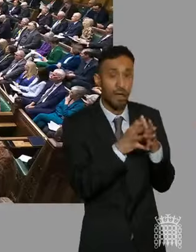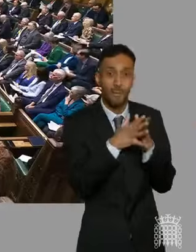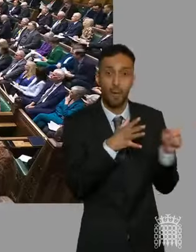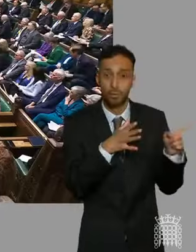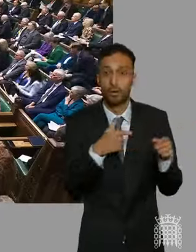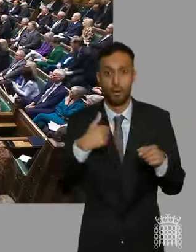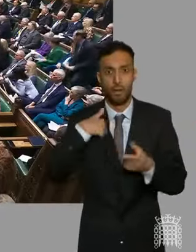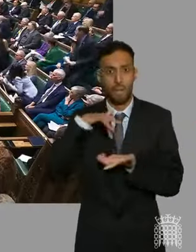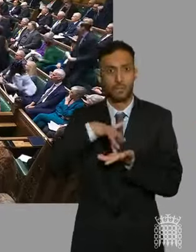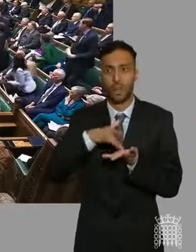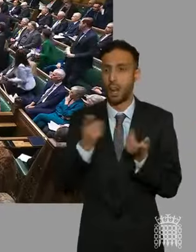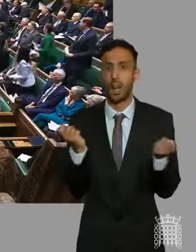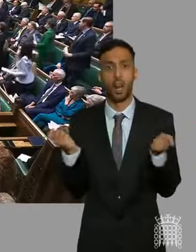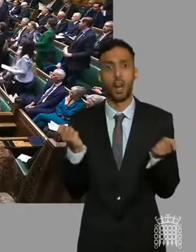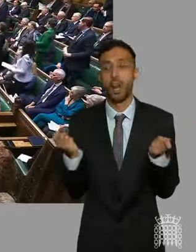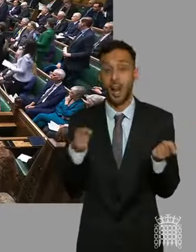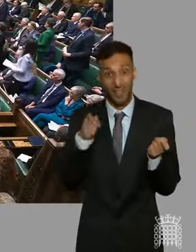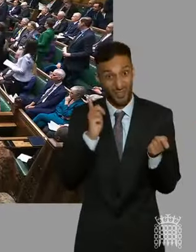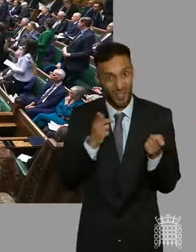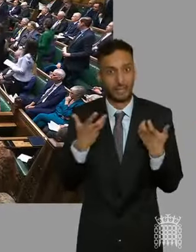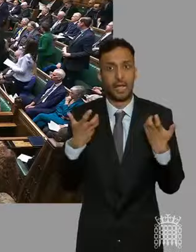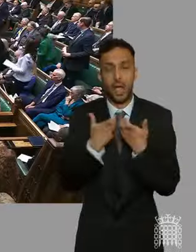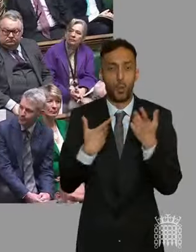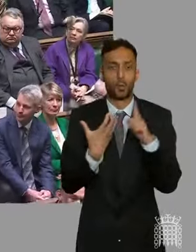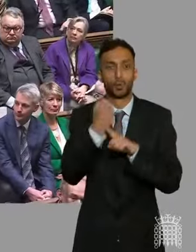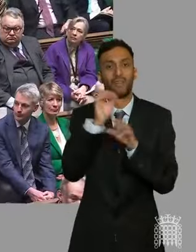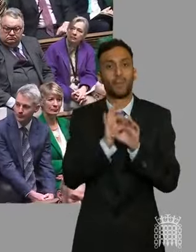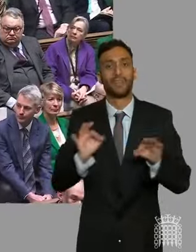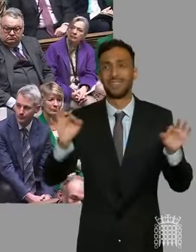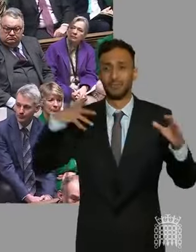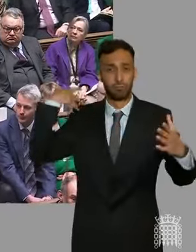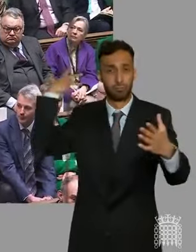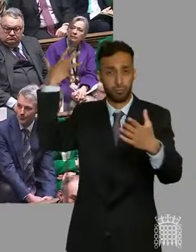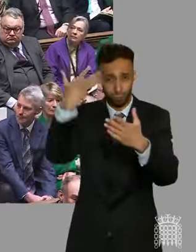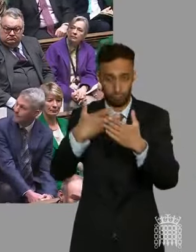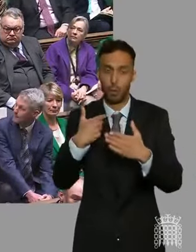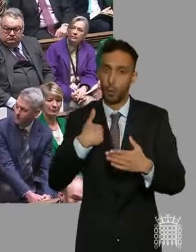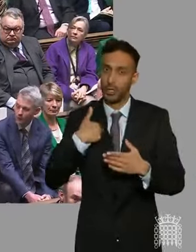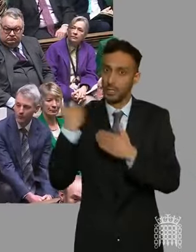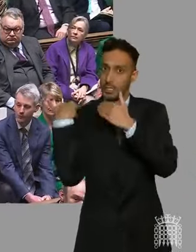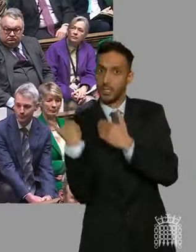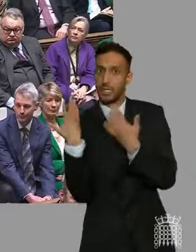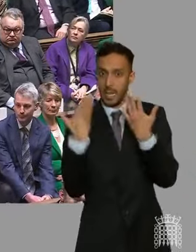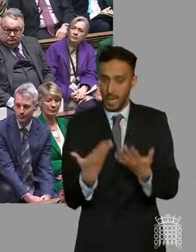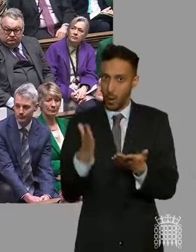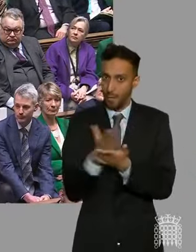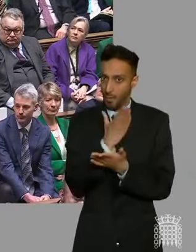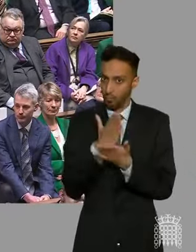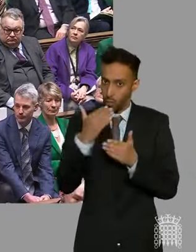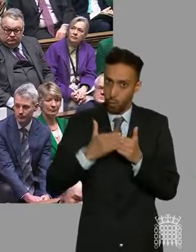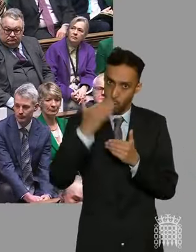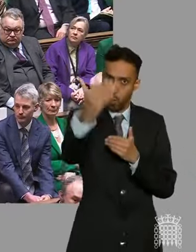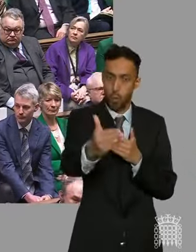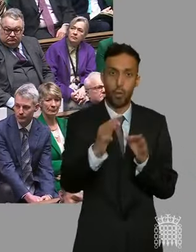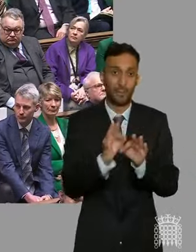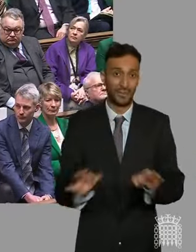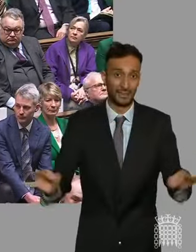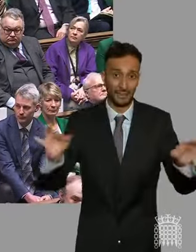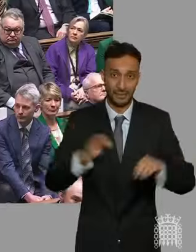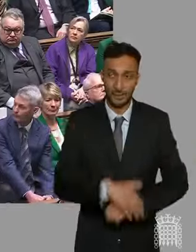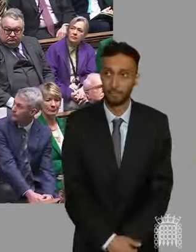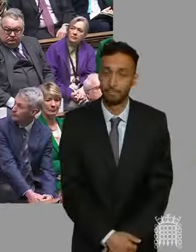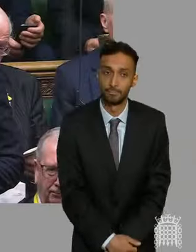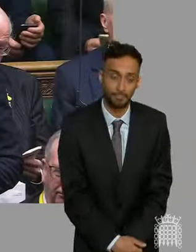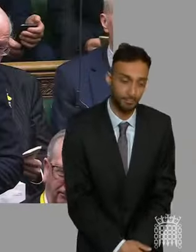come. Stephen Flynn. Thank you, Mr. Speaker. Prior to the election, the Labour Party promised to reduce energy bills